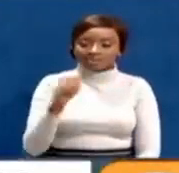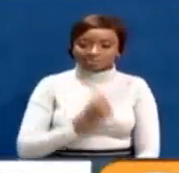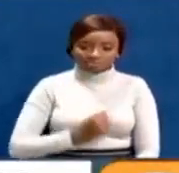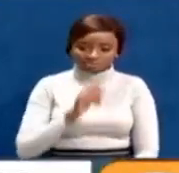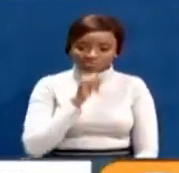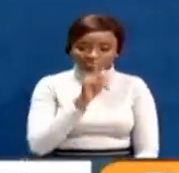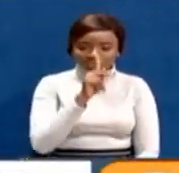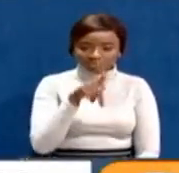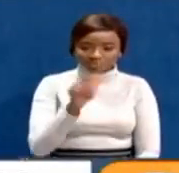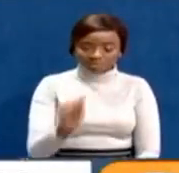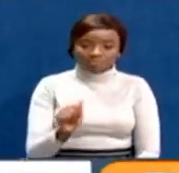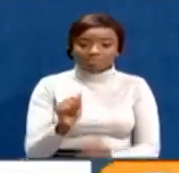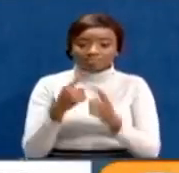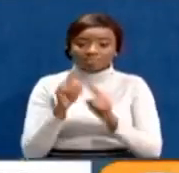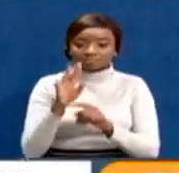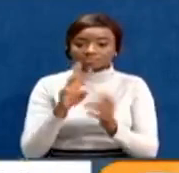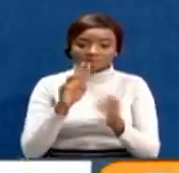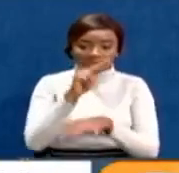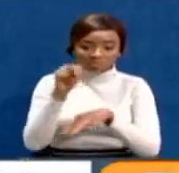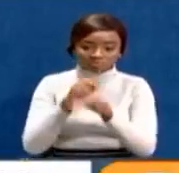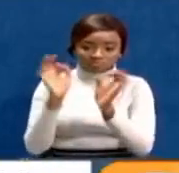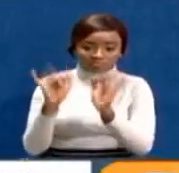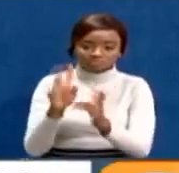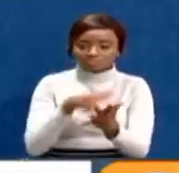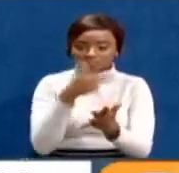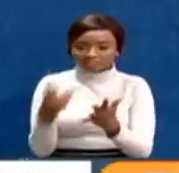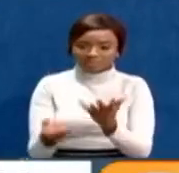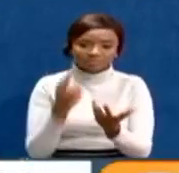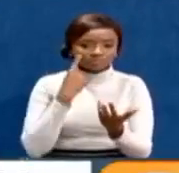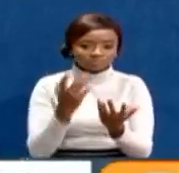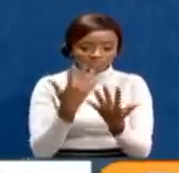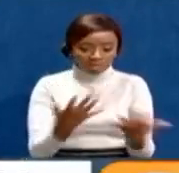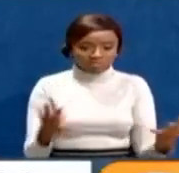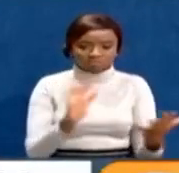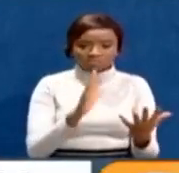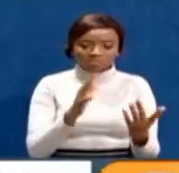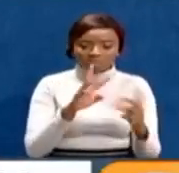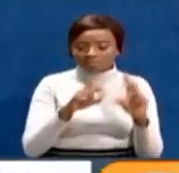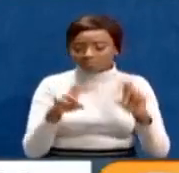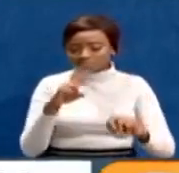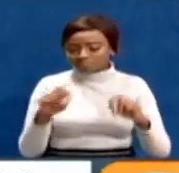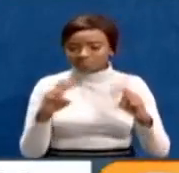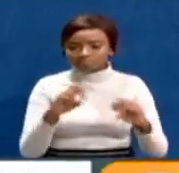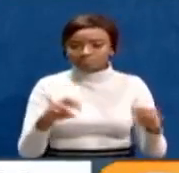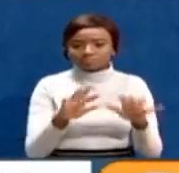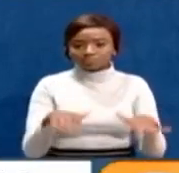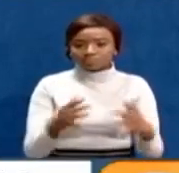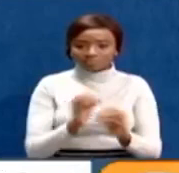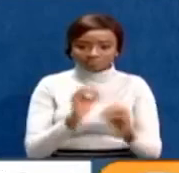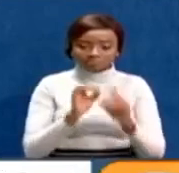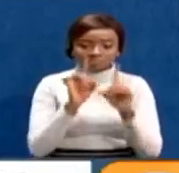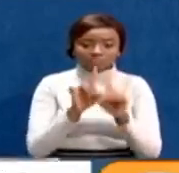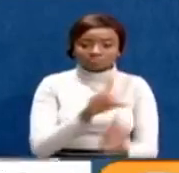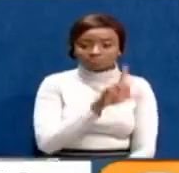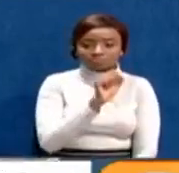which came up with a bill, for failure to evaluate the assets in the proposed nationalization plan. Other concerns raised by